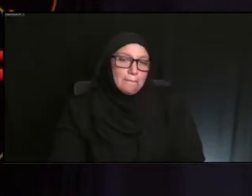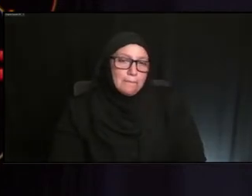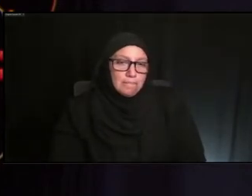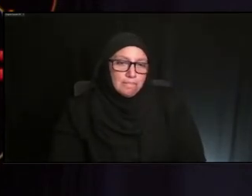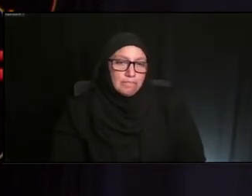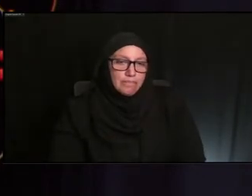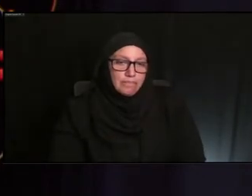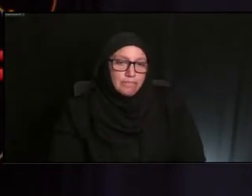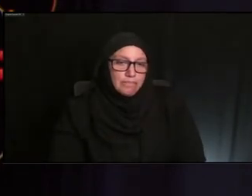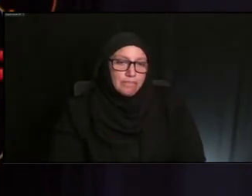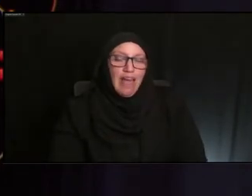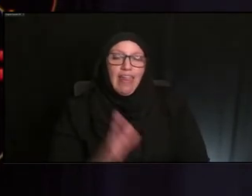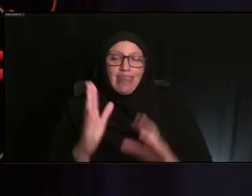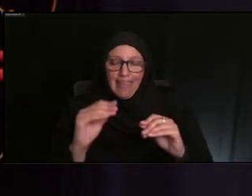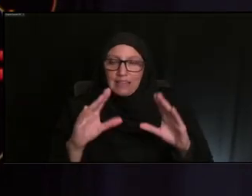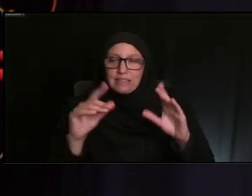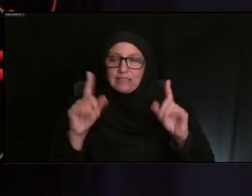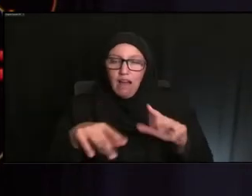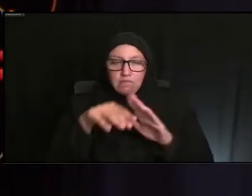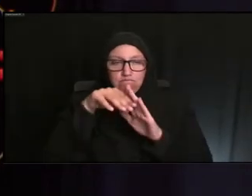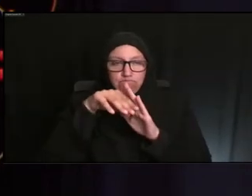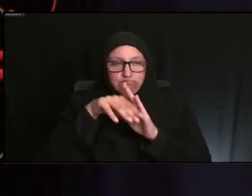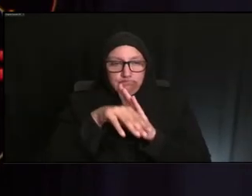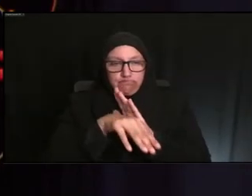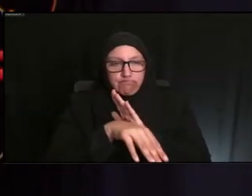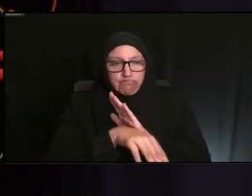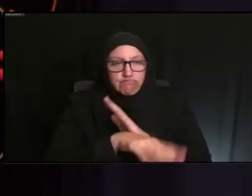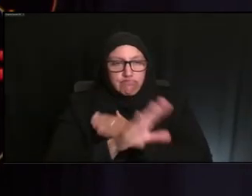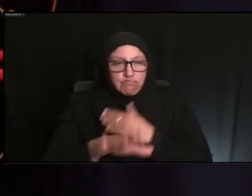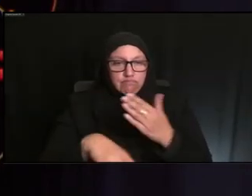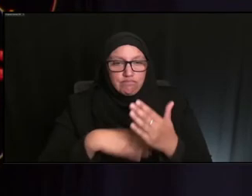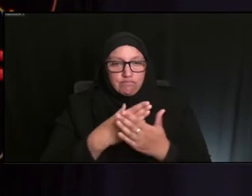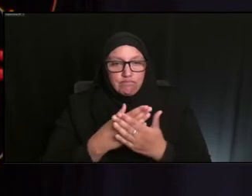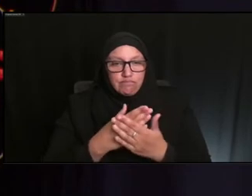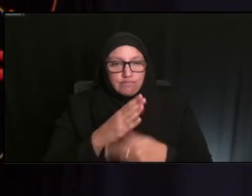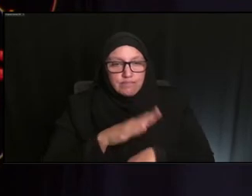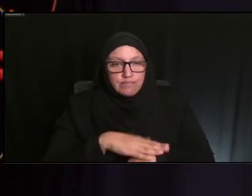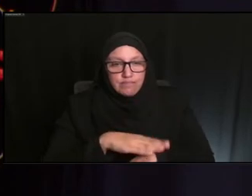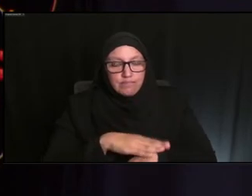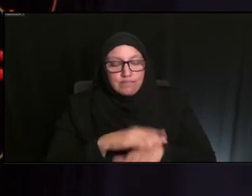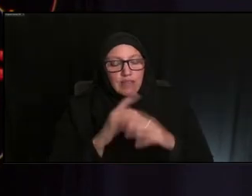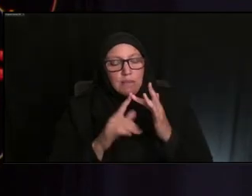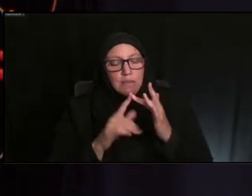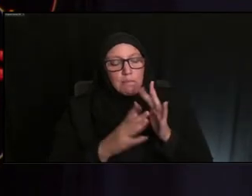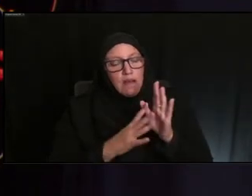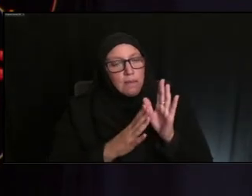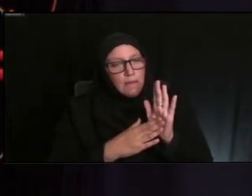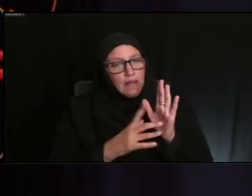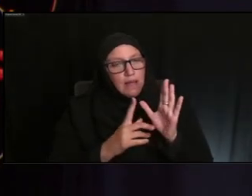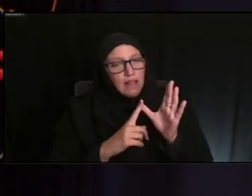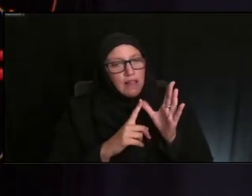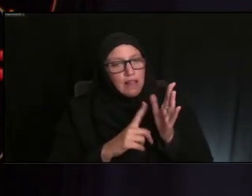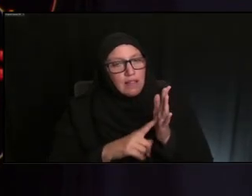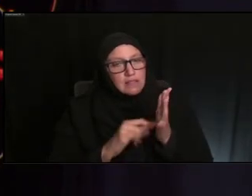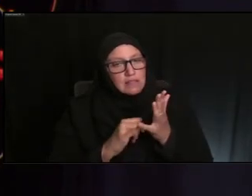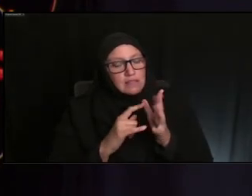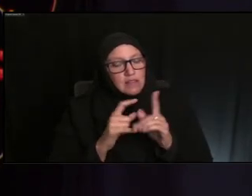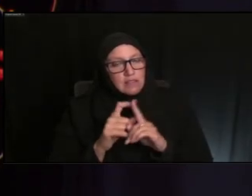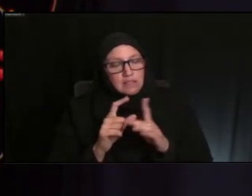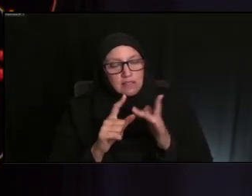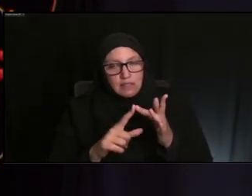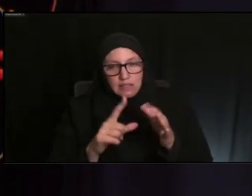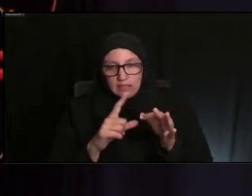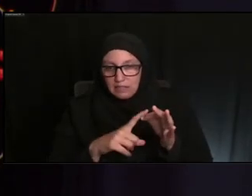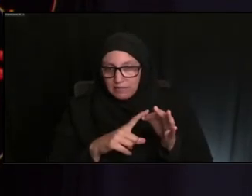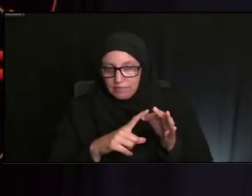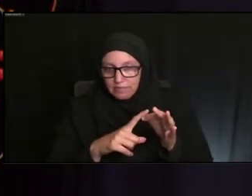Then their decline began all the way to the time of Imam al-Sadiq. Imam al-Sadiq's time was